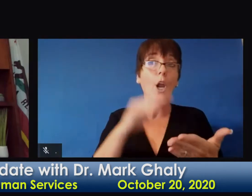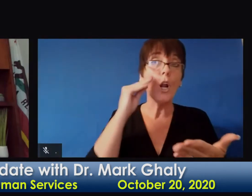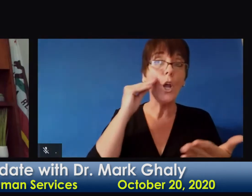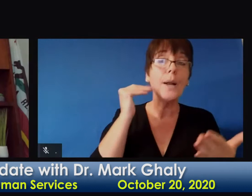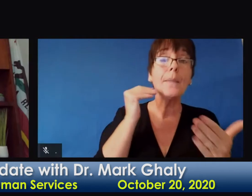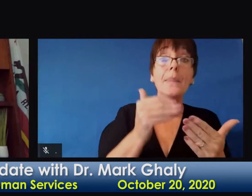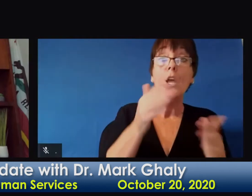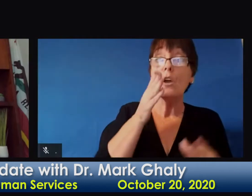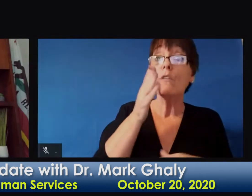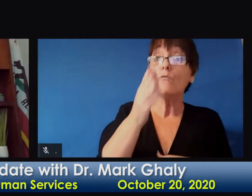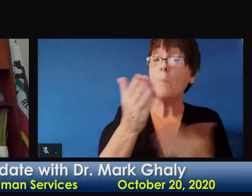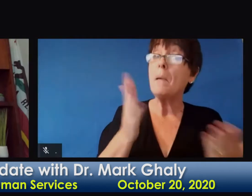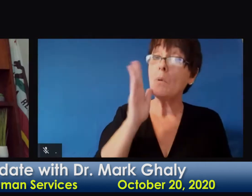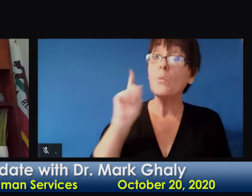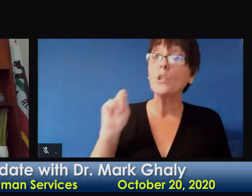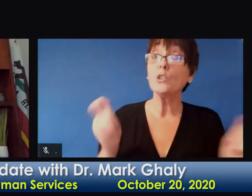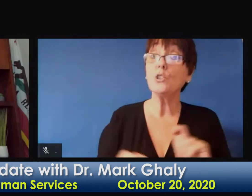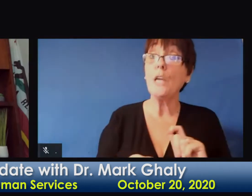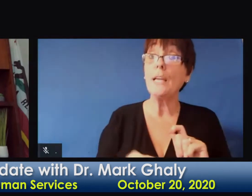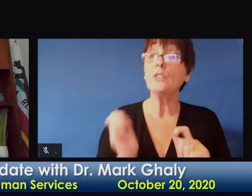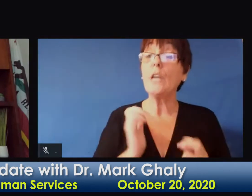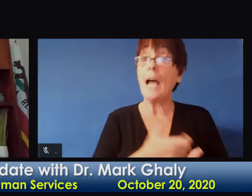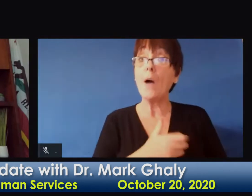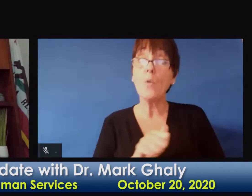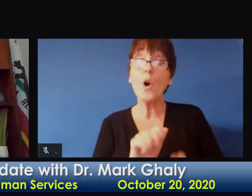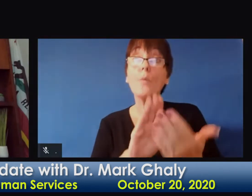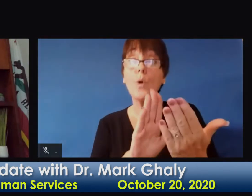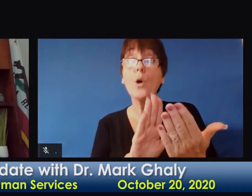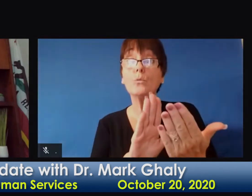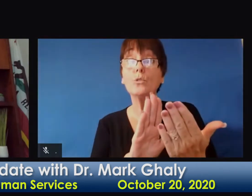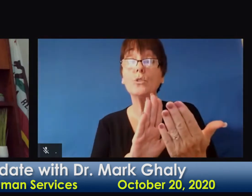It may certainly change our approach to the